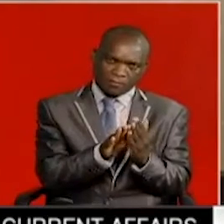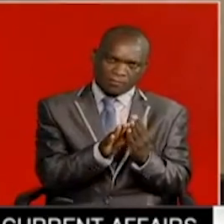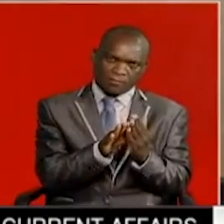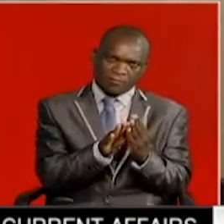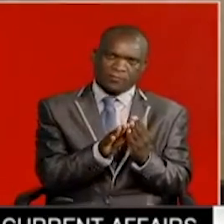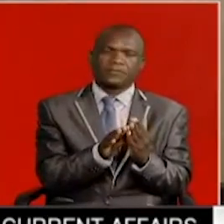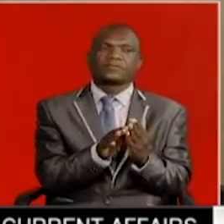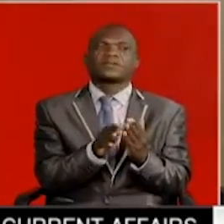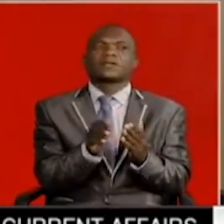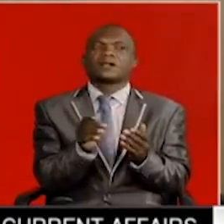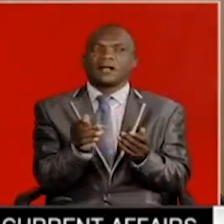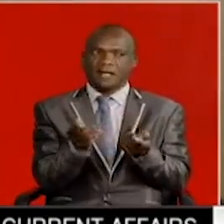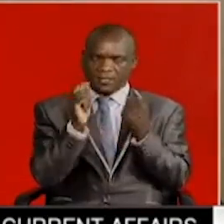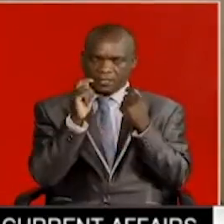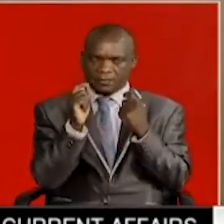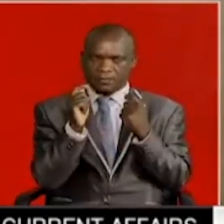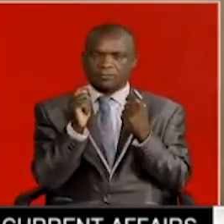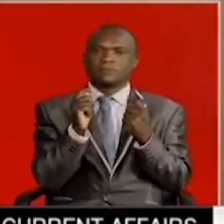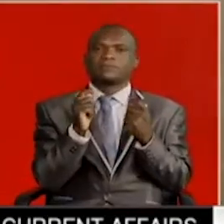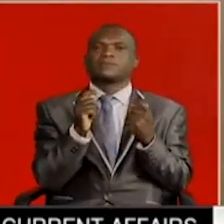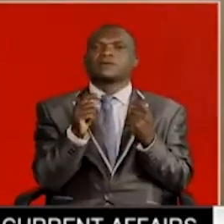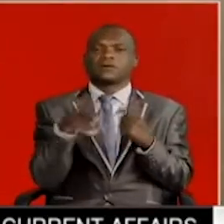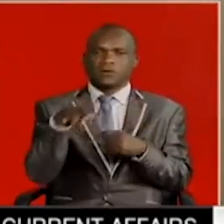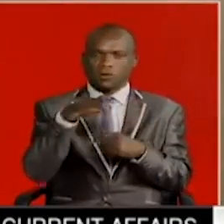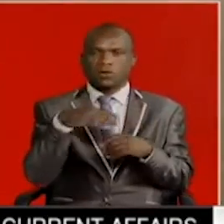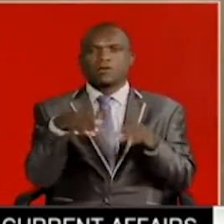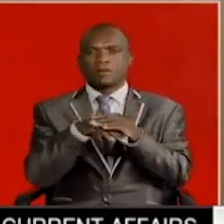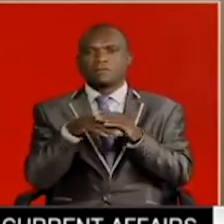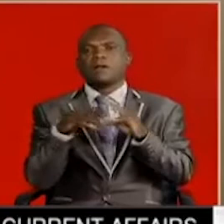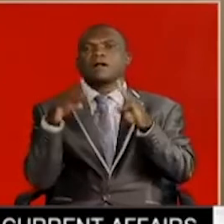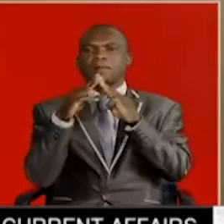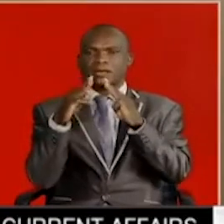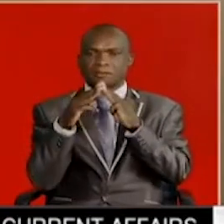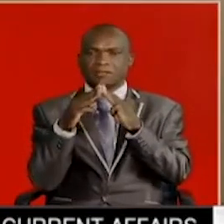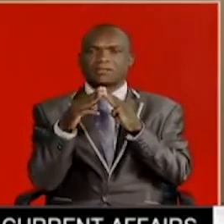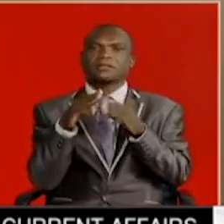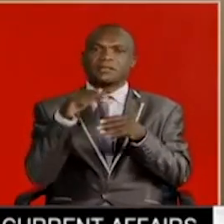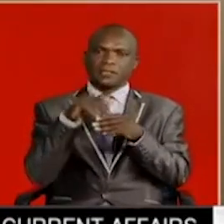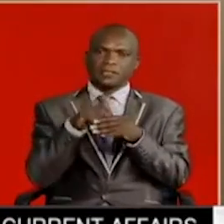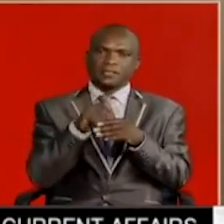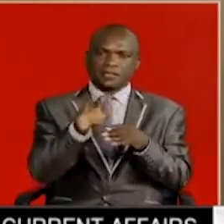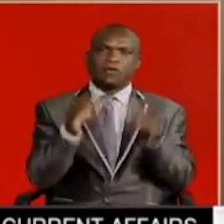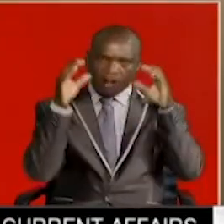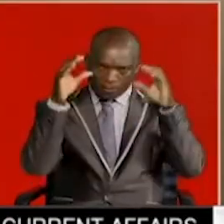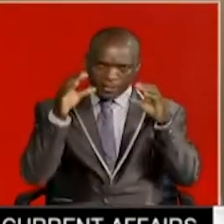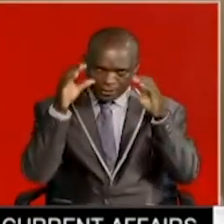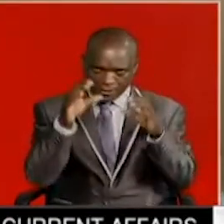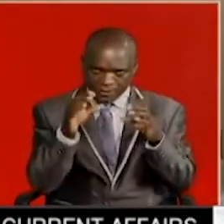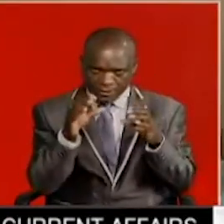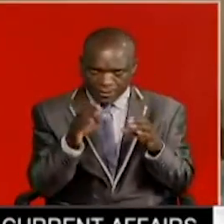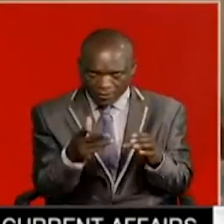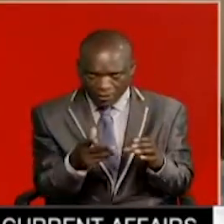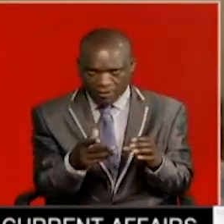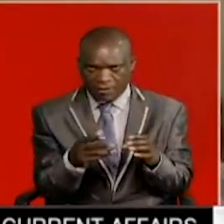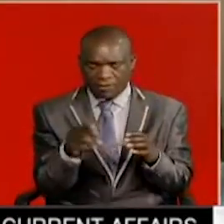And we hope honorable members will also take part in this campaign, because it